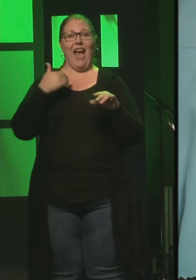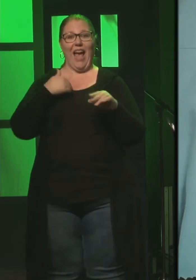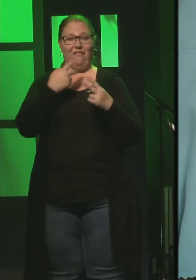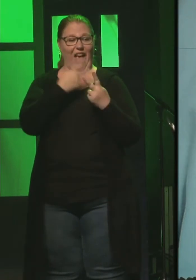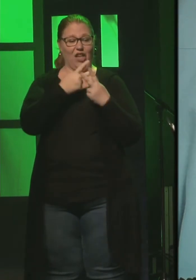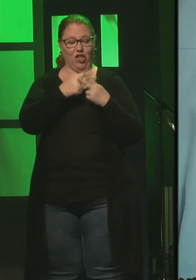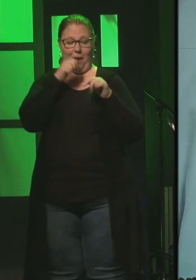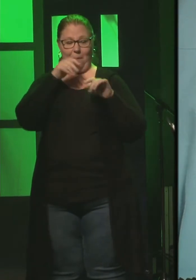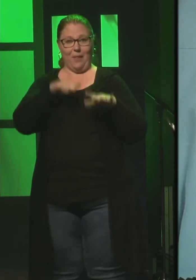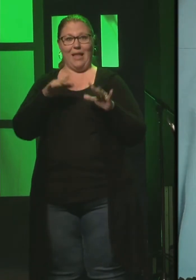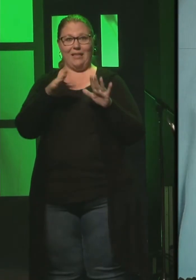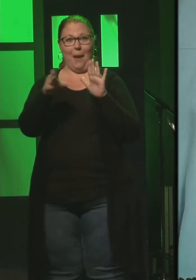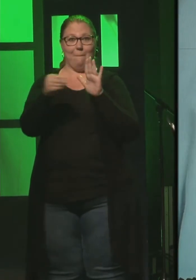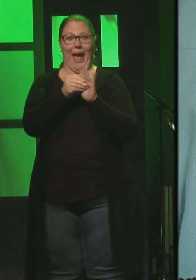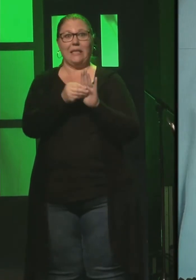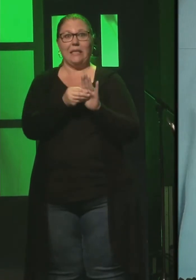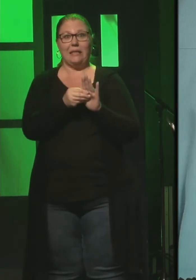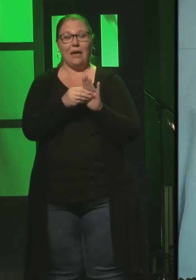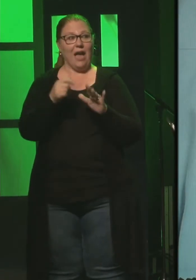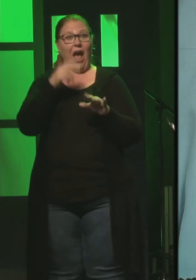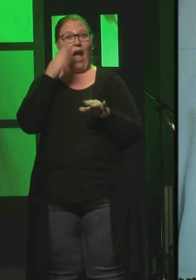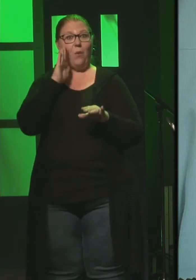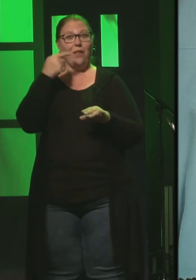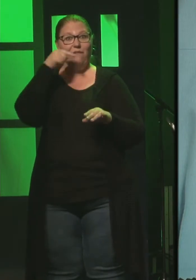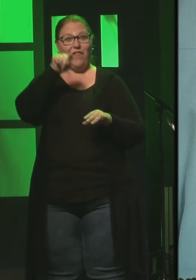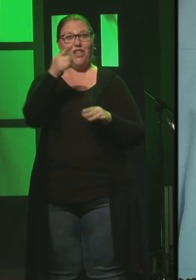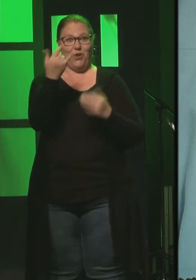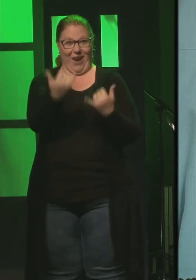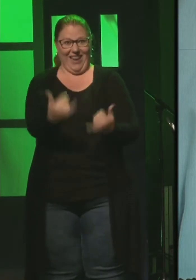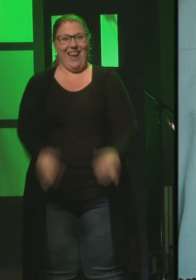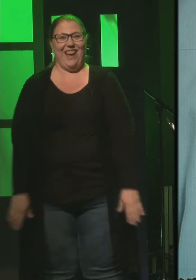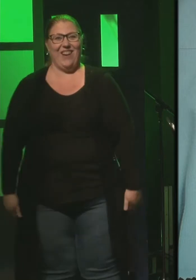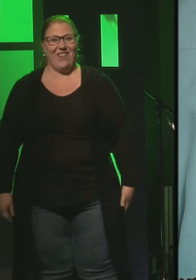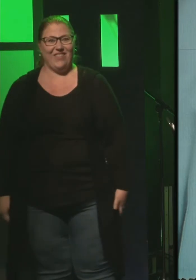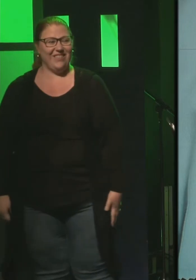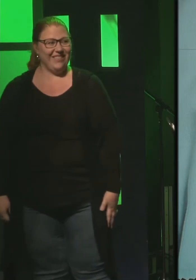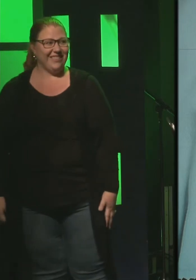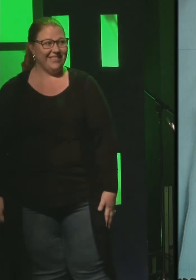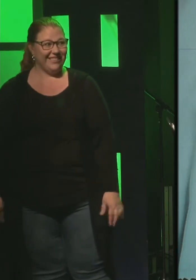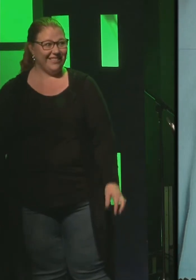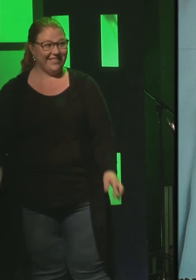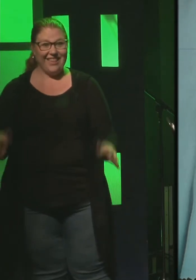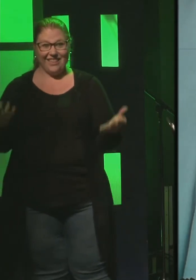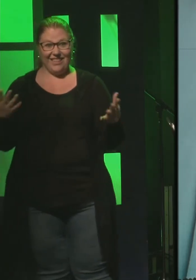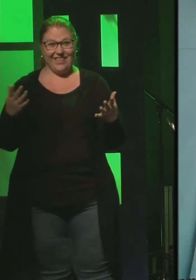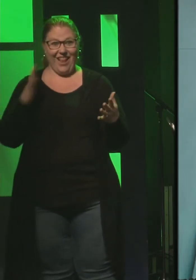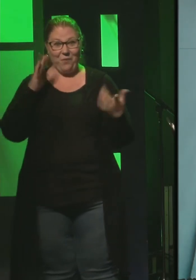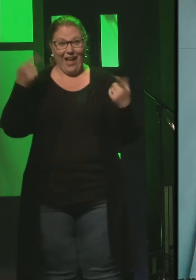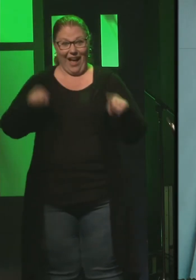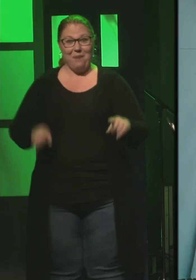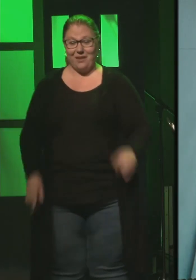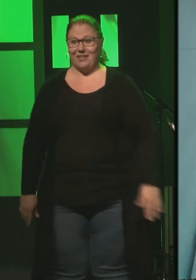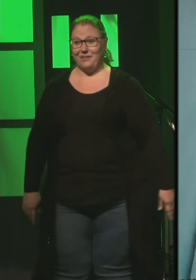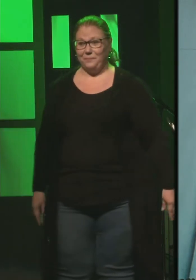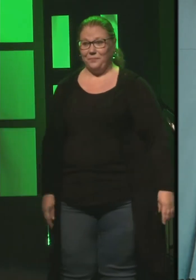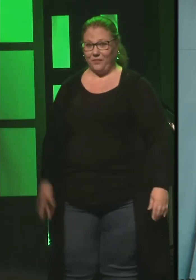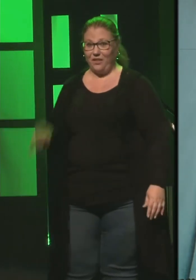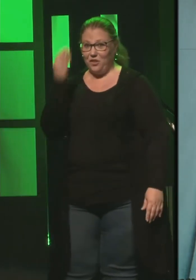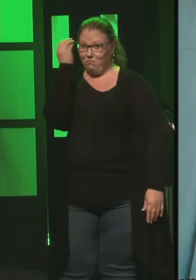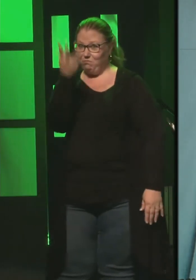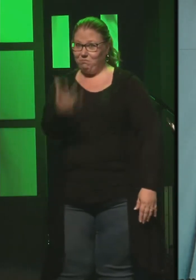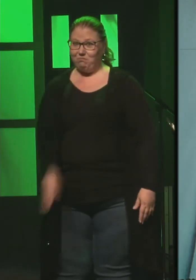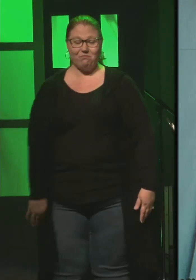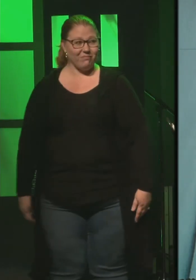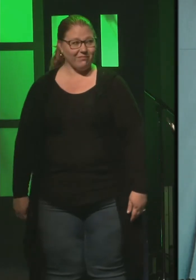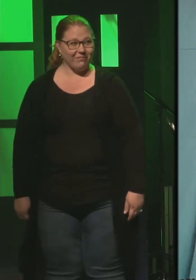a #blessed magnet, I'm going to offend you, okay? Okay, right? It's just happening. It's just going to happen.